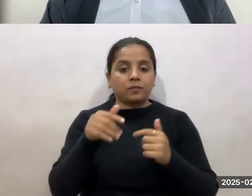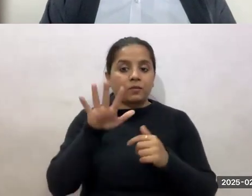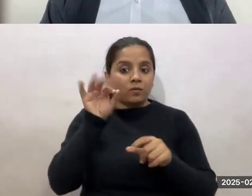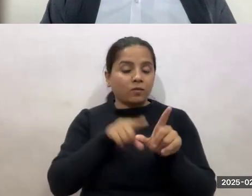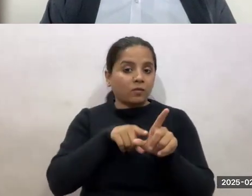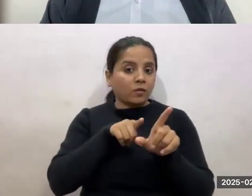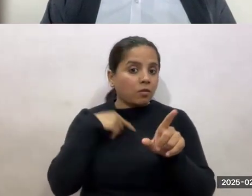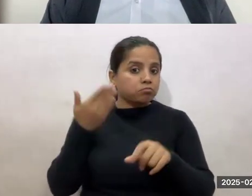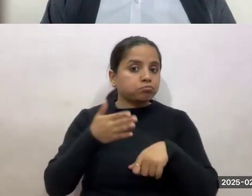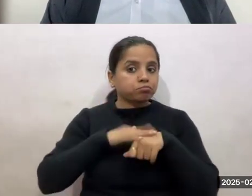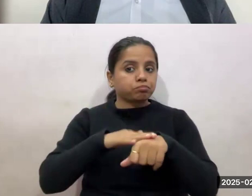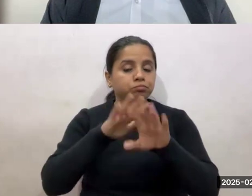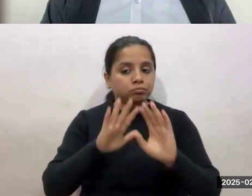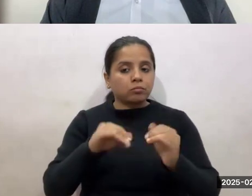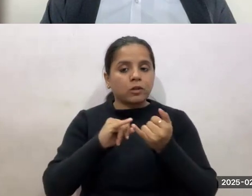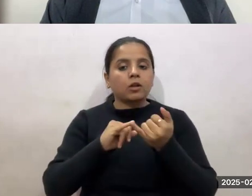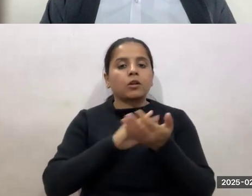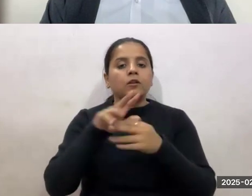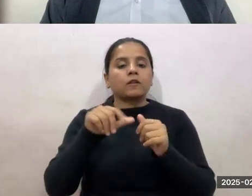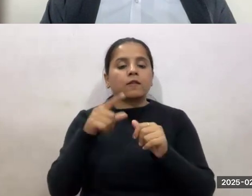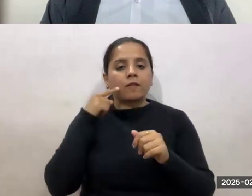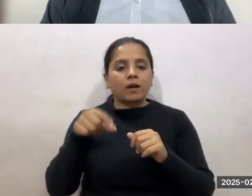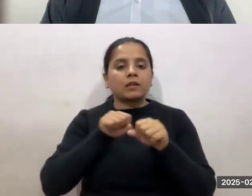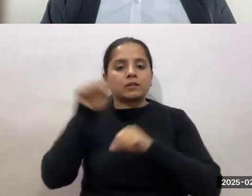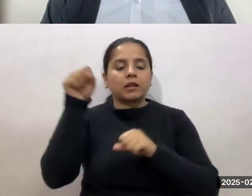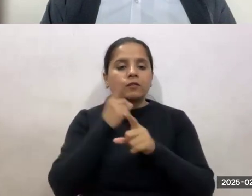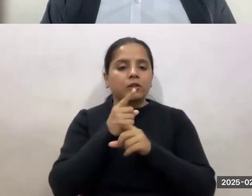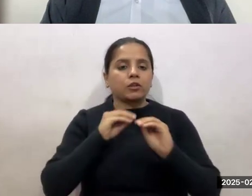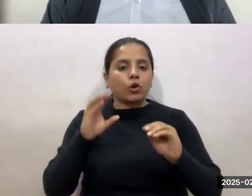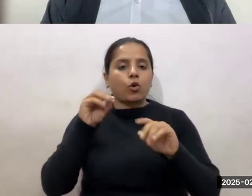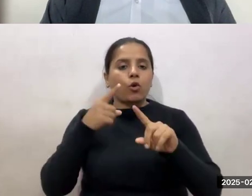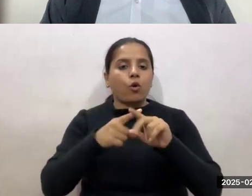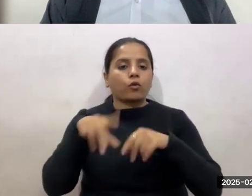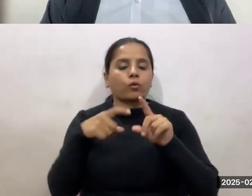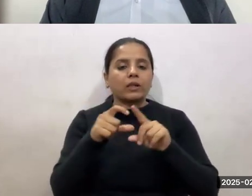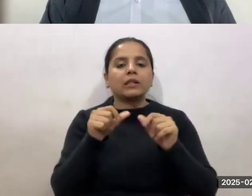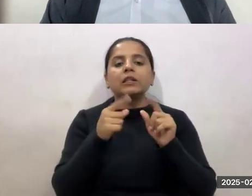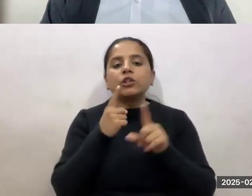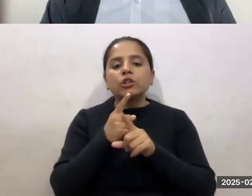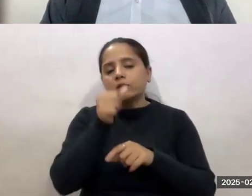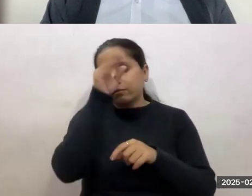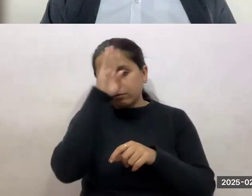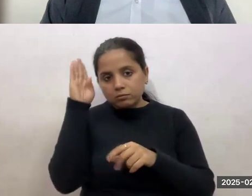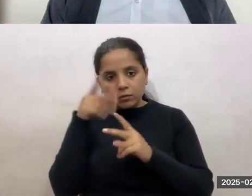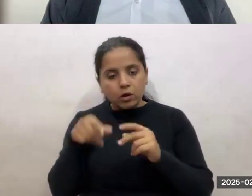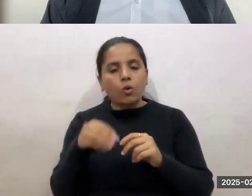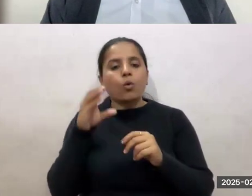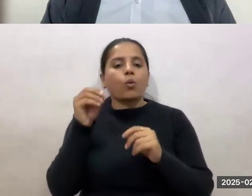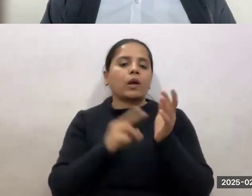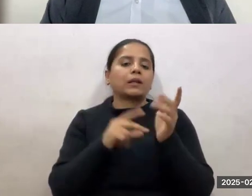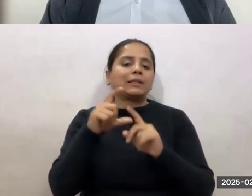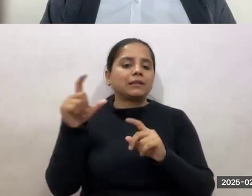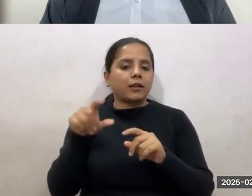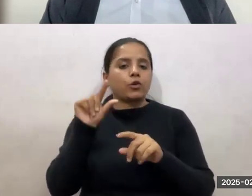of experience, Sonali is a certified trainer for the Oxford's Teachers Academy and OUDCE in the UK.